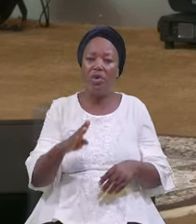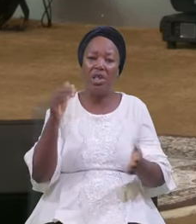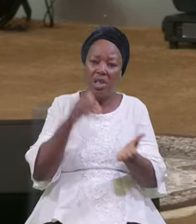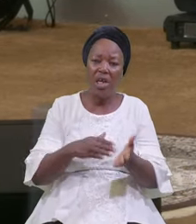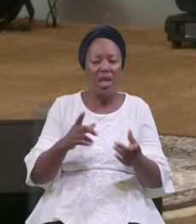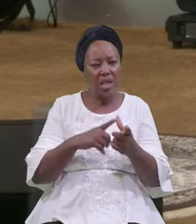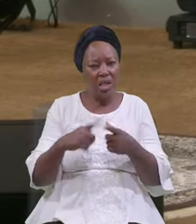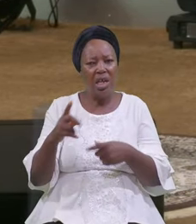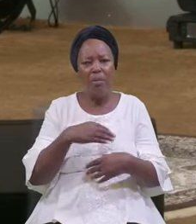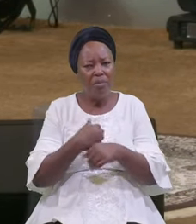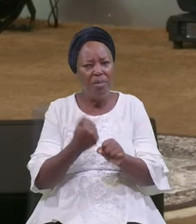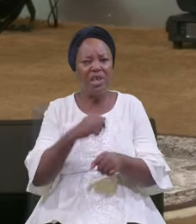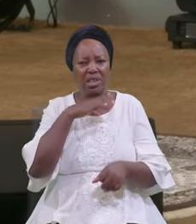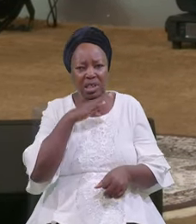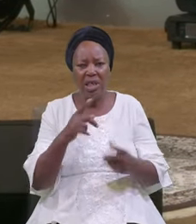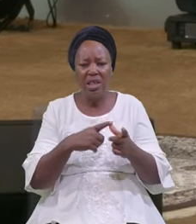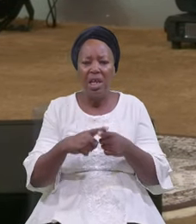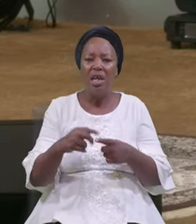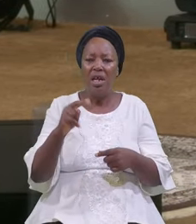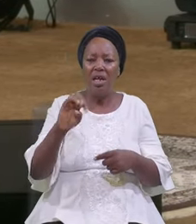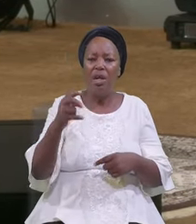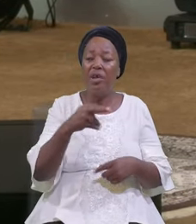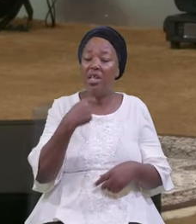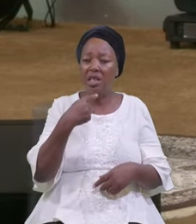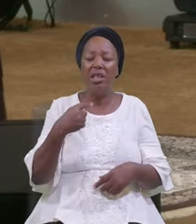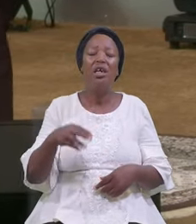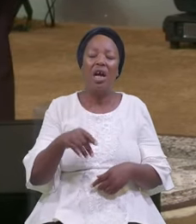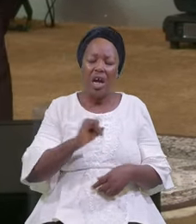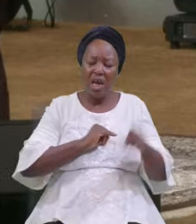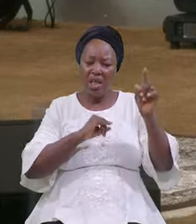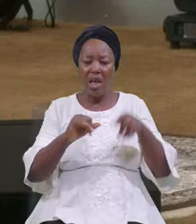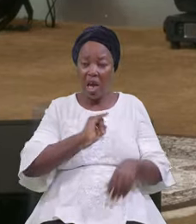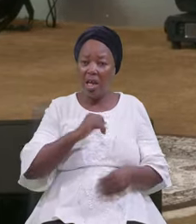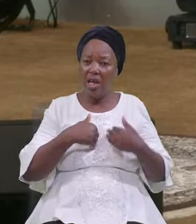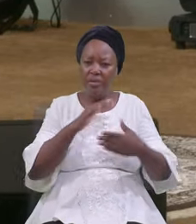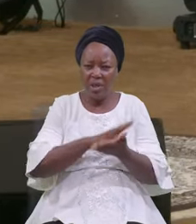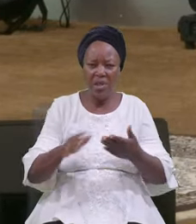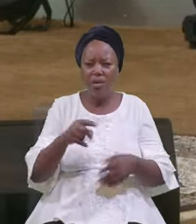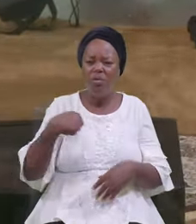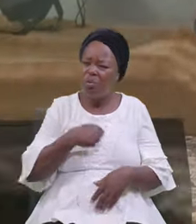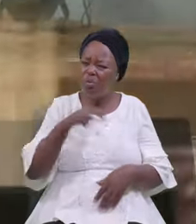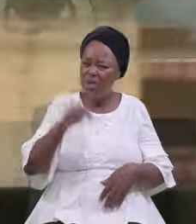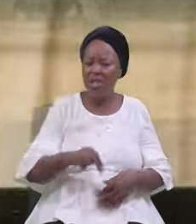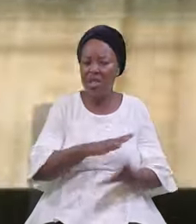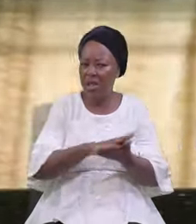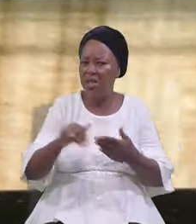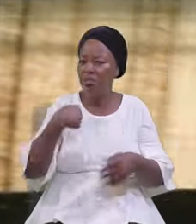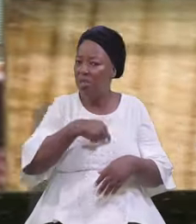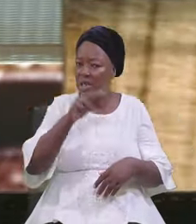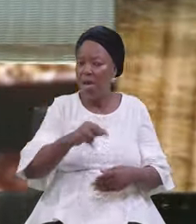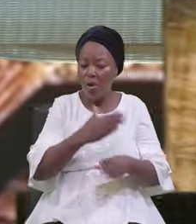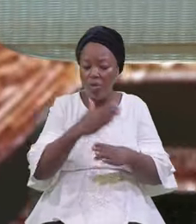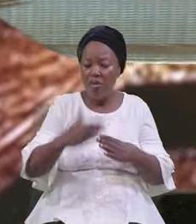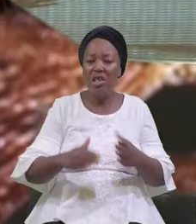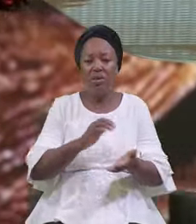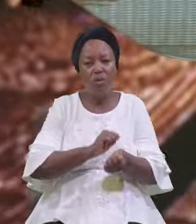said, I cleanse them. We need cleansing. We need total washing by the blood of the Lamb. And we